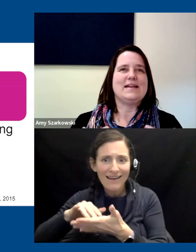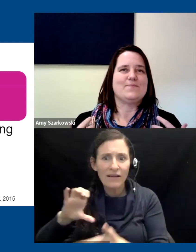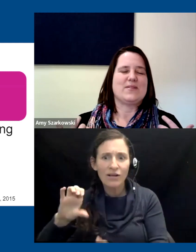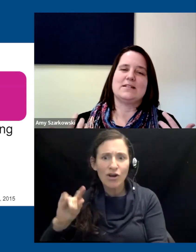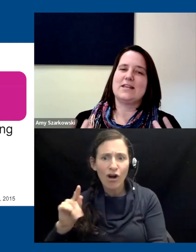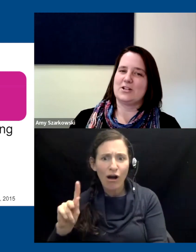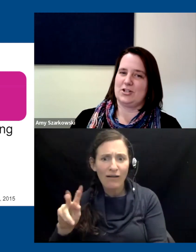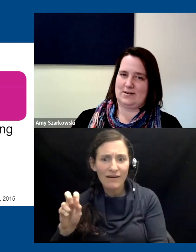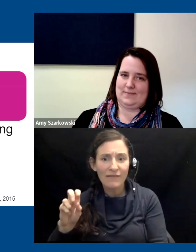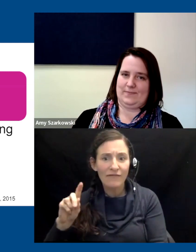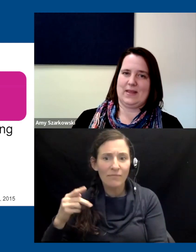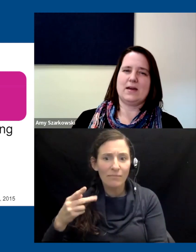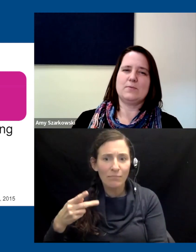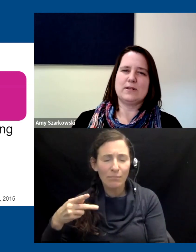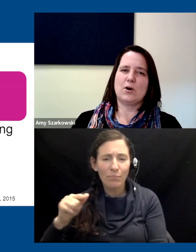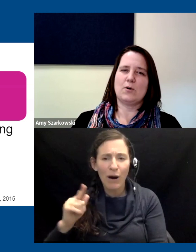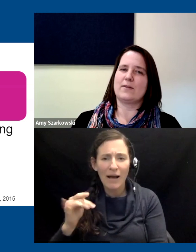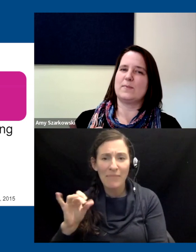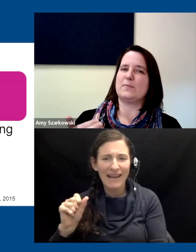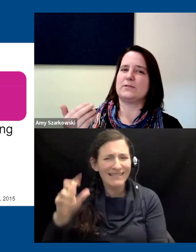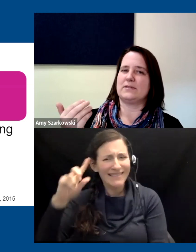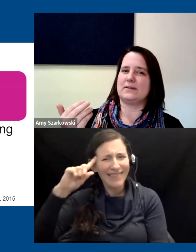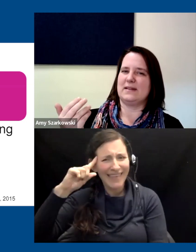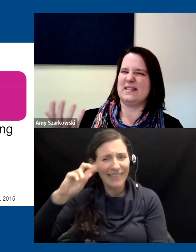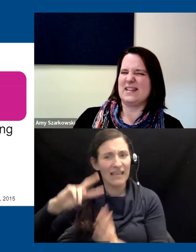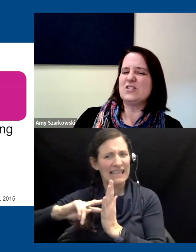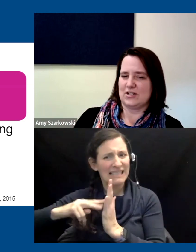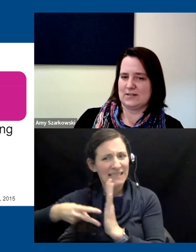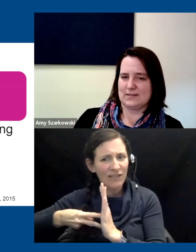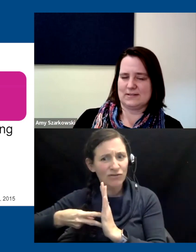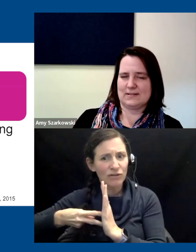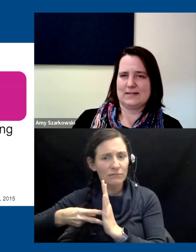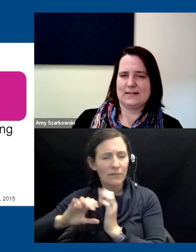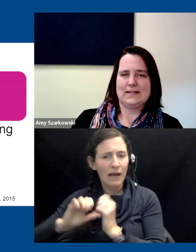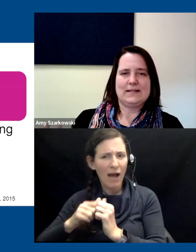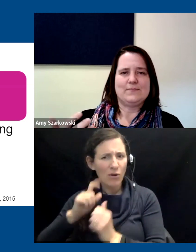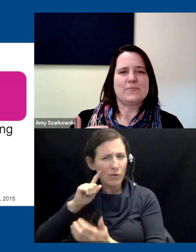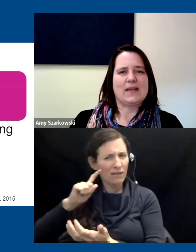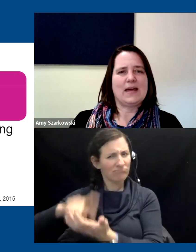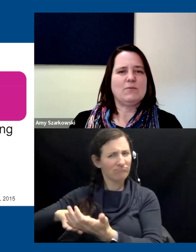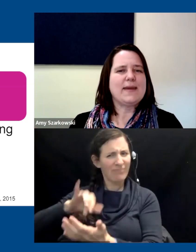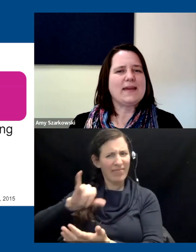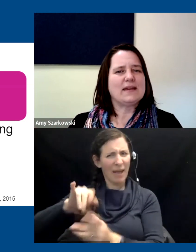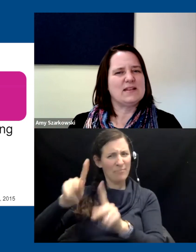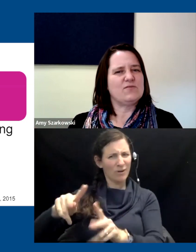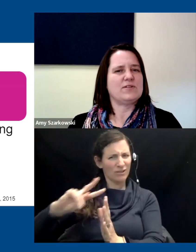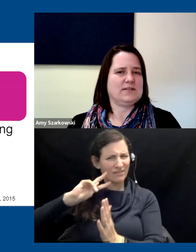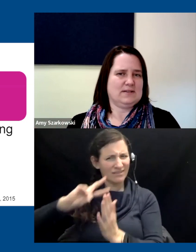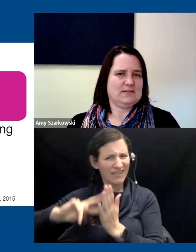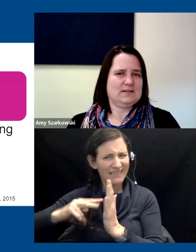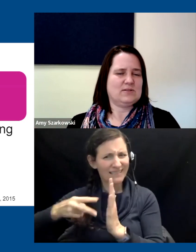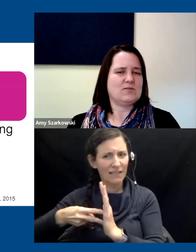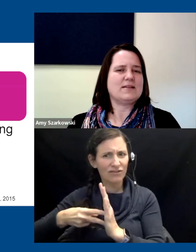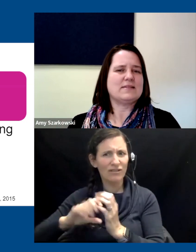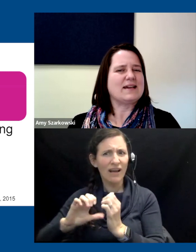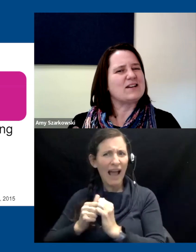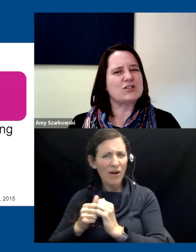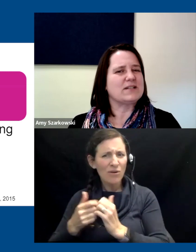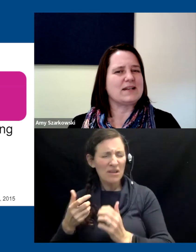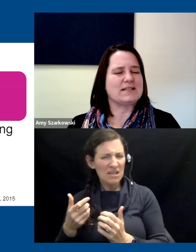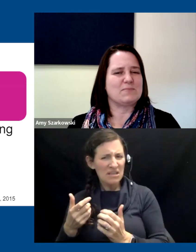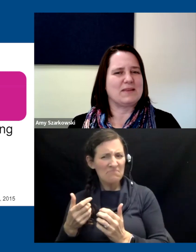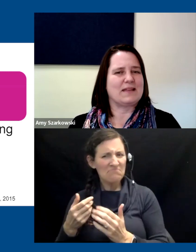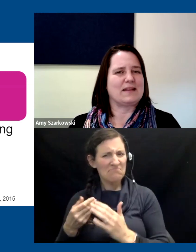like intention. How do we know other people's intentions? How do we make inferences? So that's